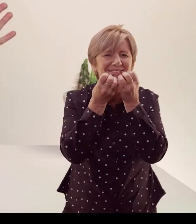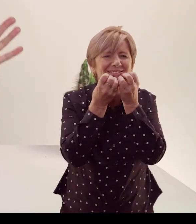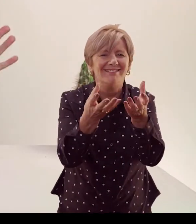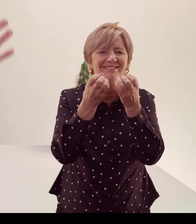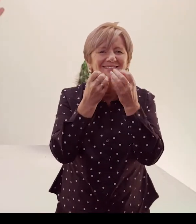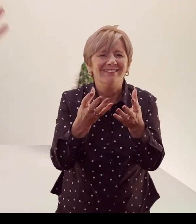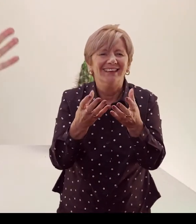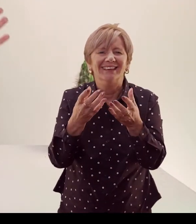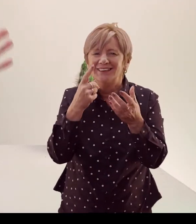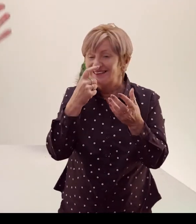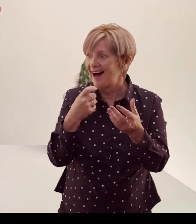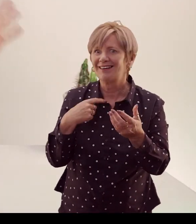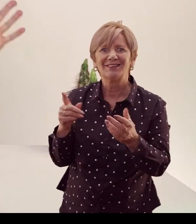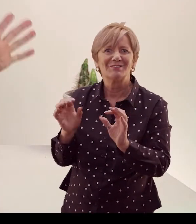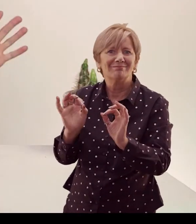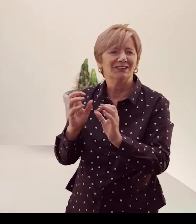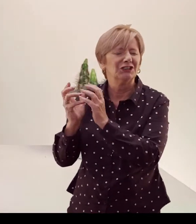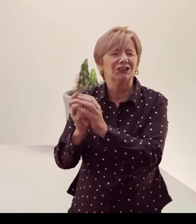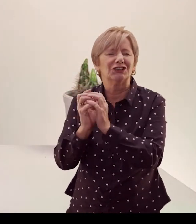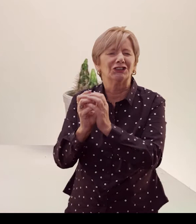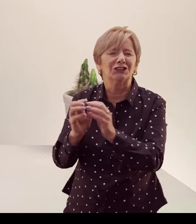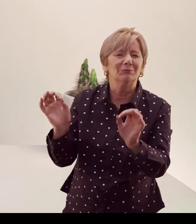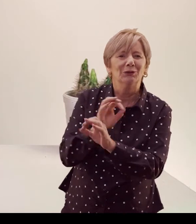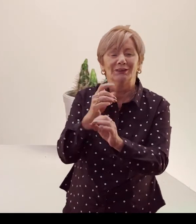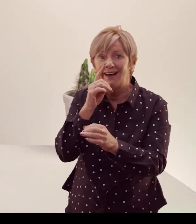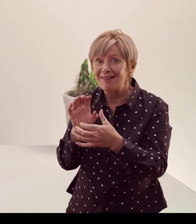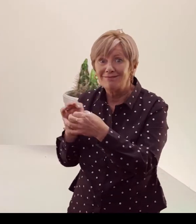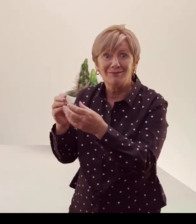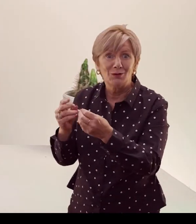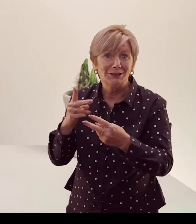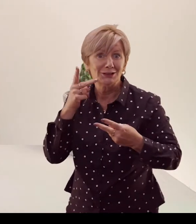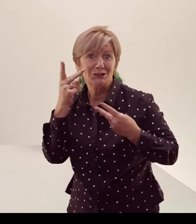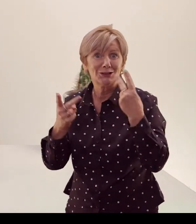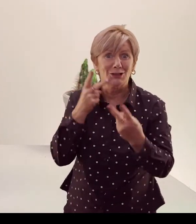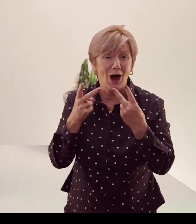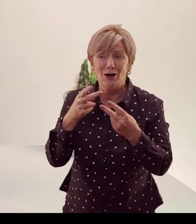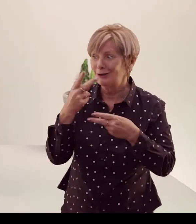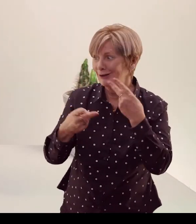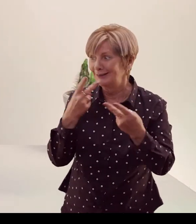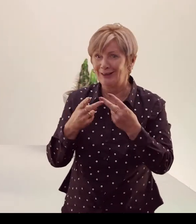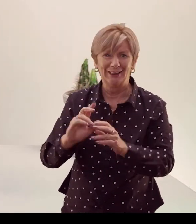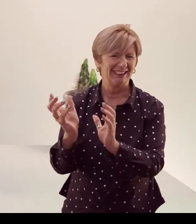Brilliant, well done! Your shaker is now all finished and you're ready to make some musical magic.